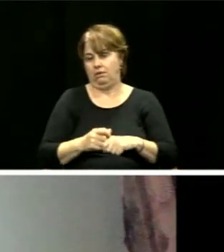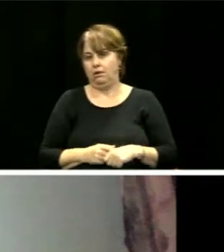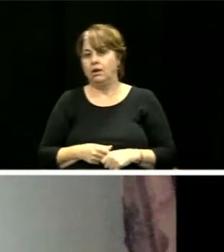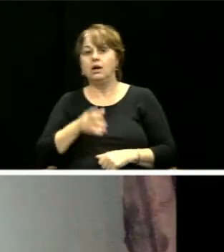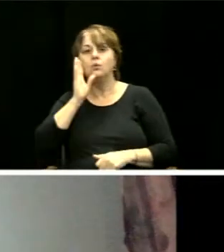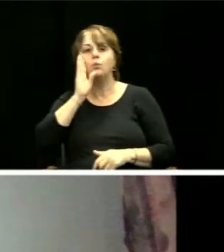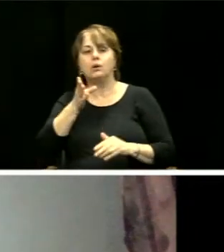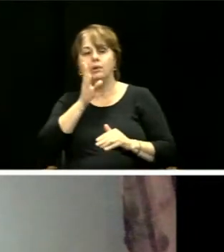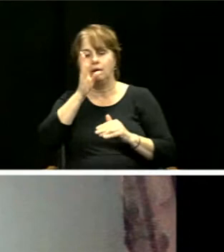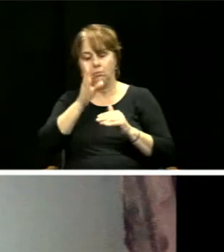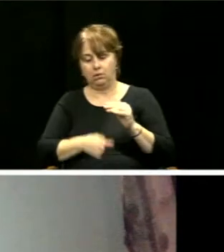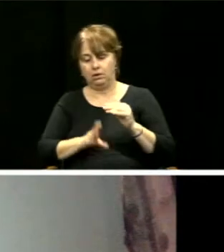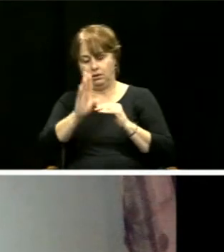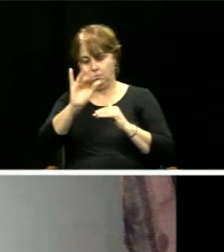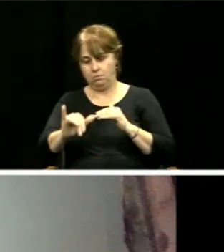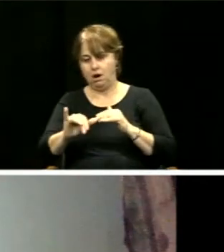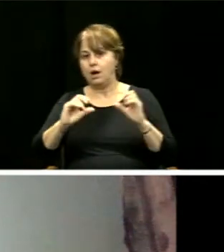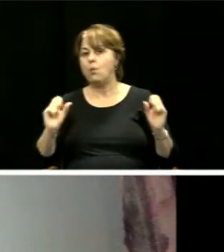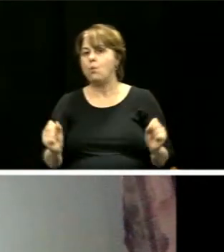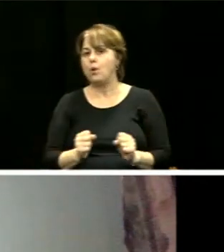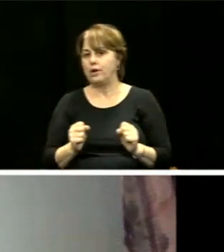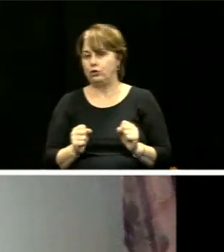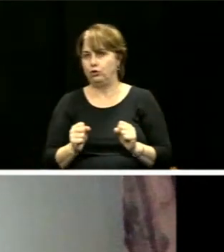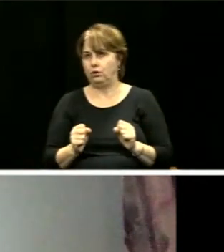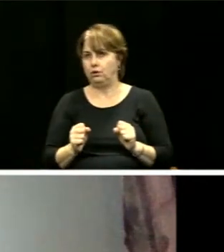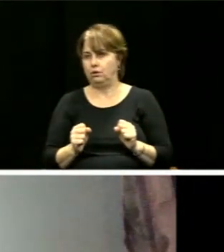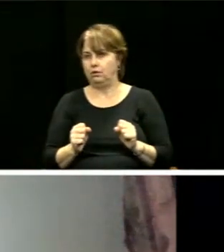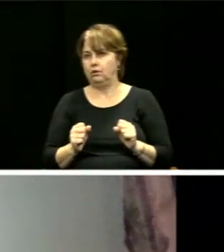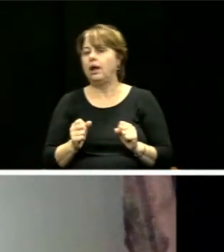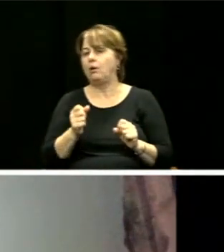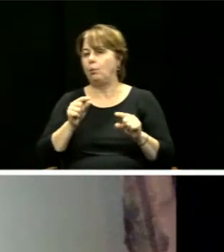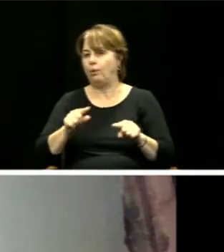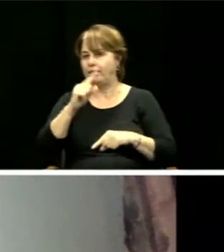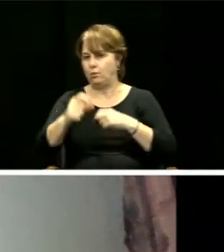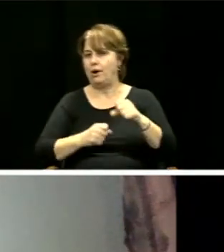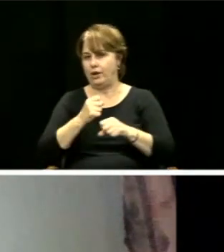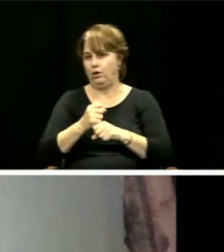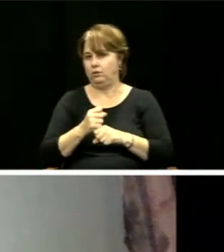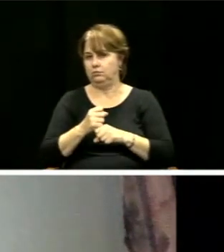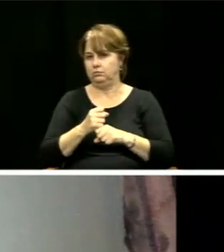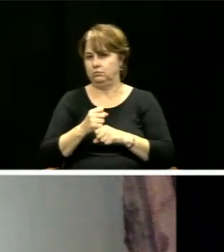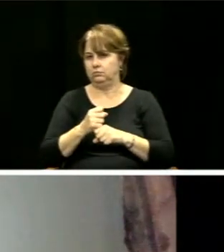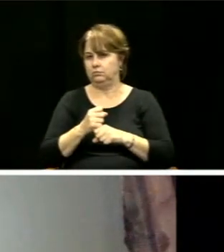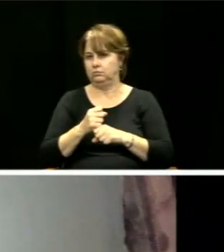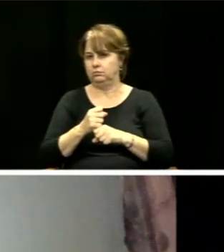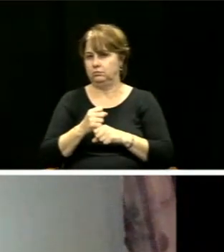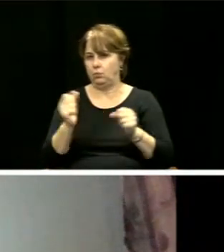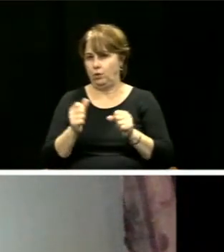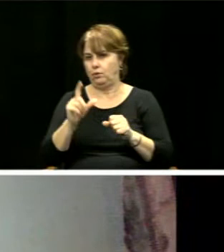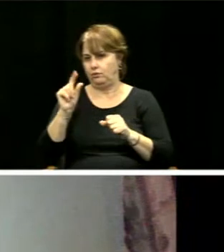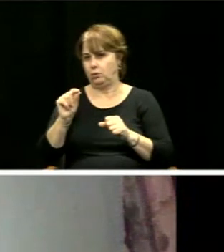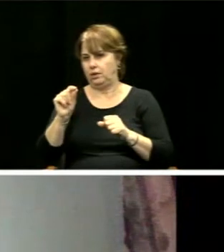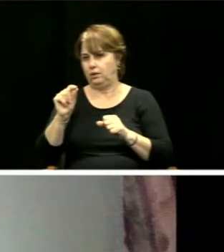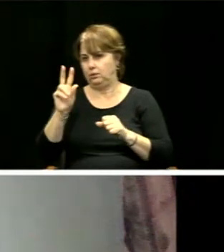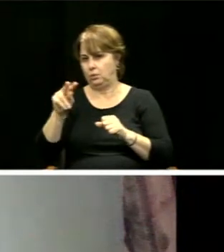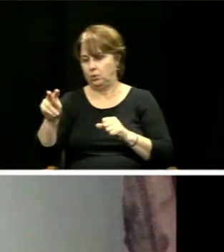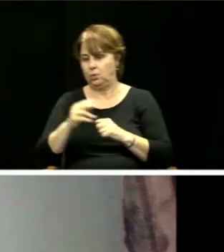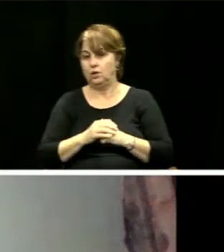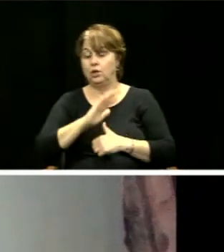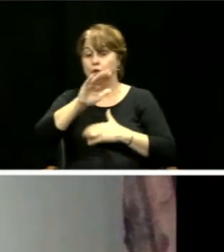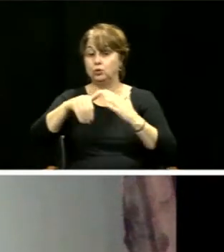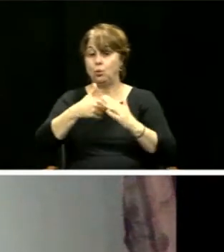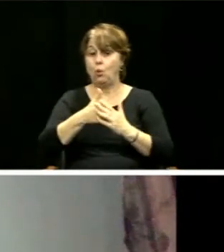completed by the winter, like within a year. So all 4 of those